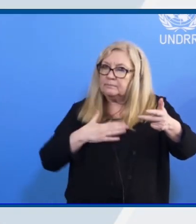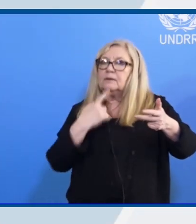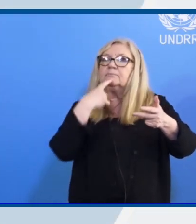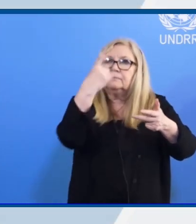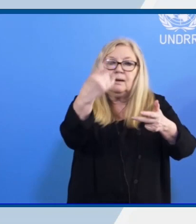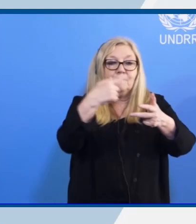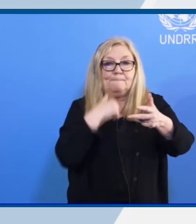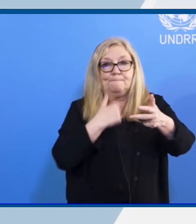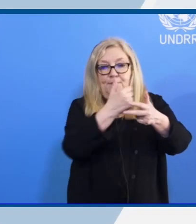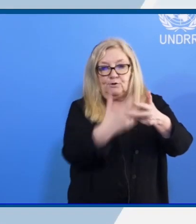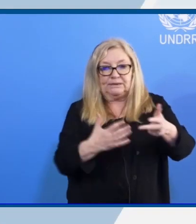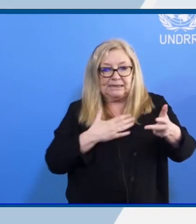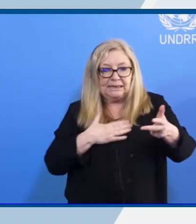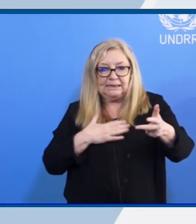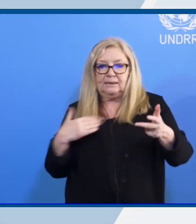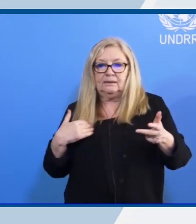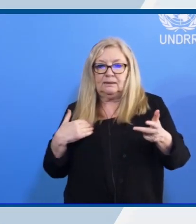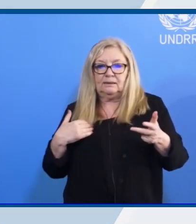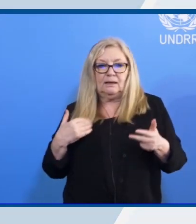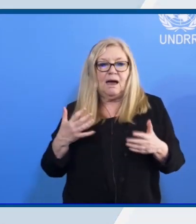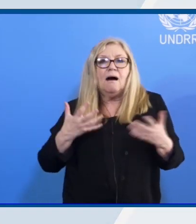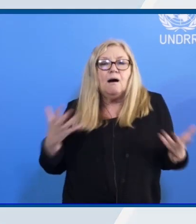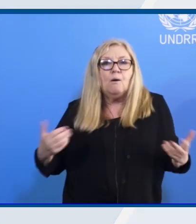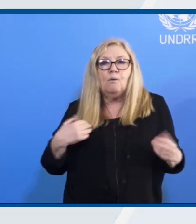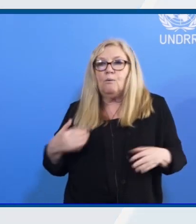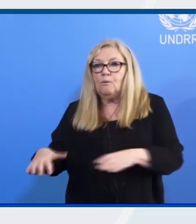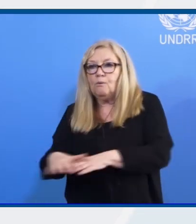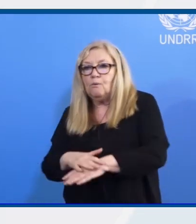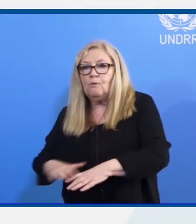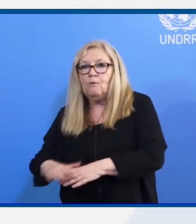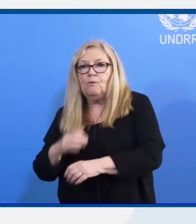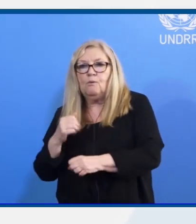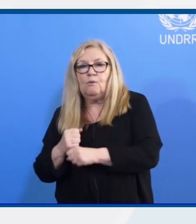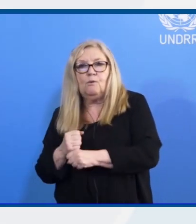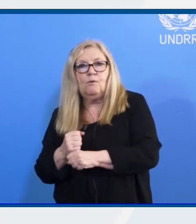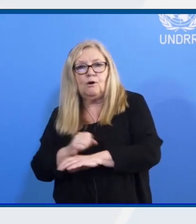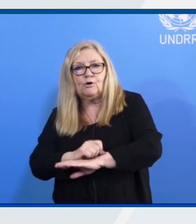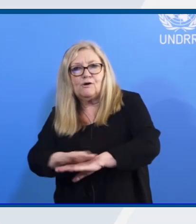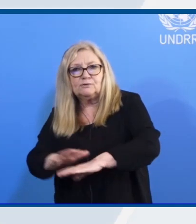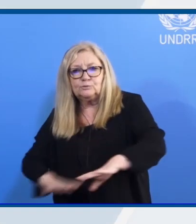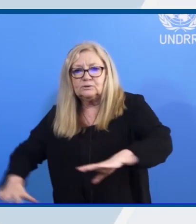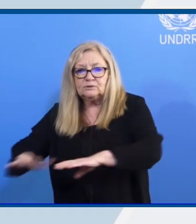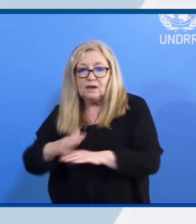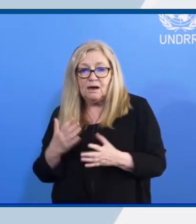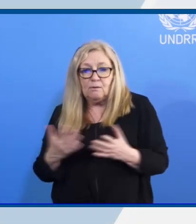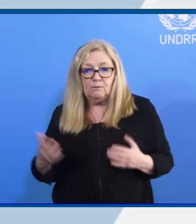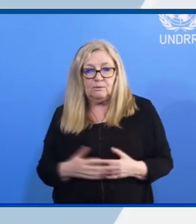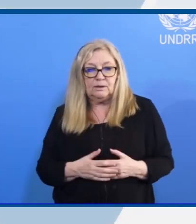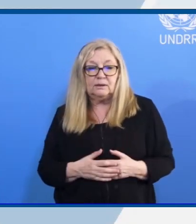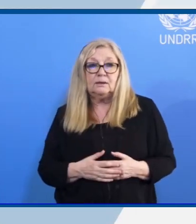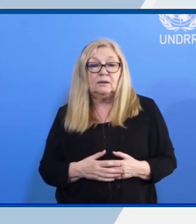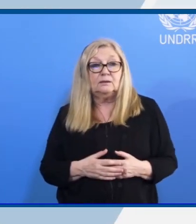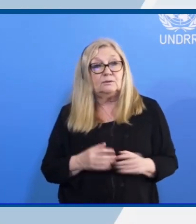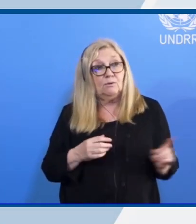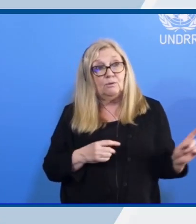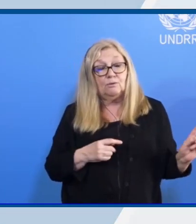requesting if we are agreed to give the financial mechanism at the grassroots level, their capacity